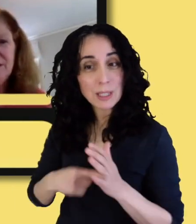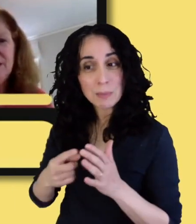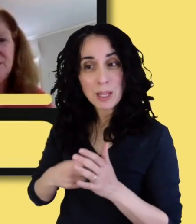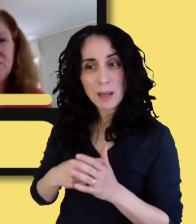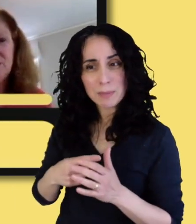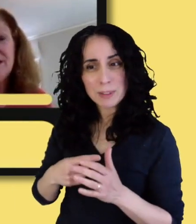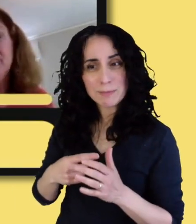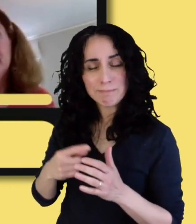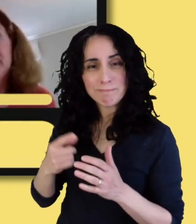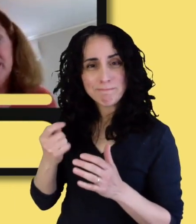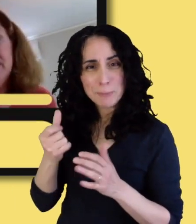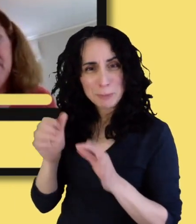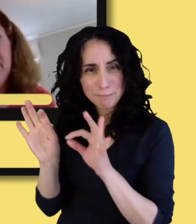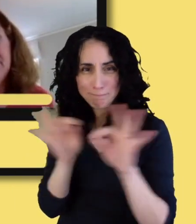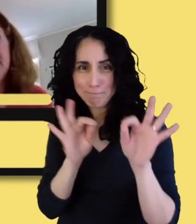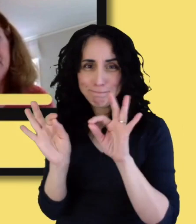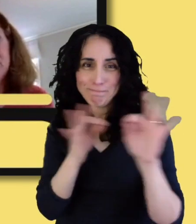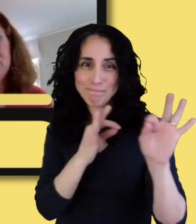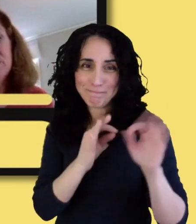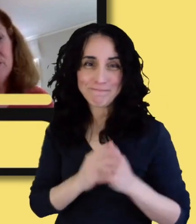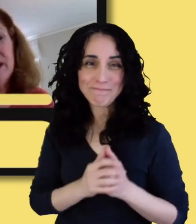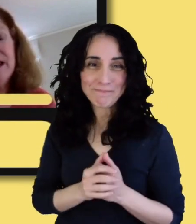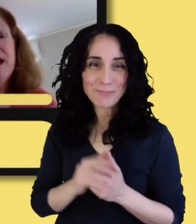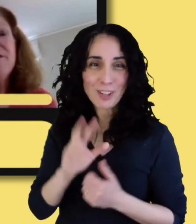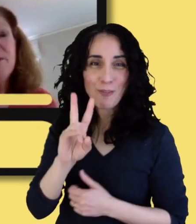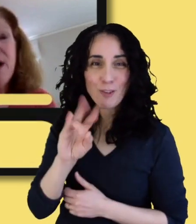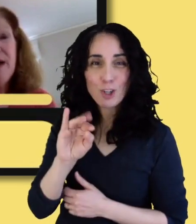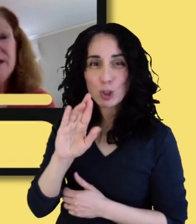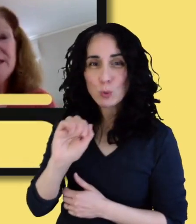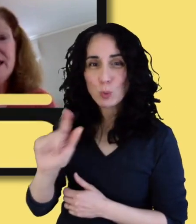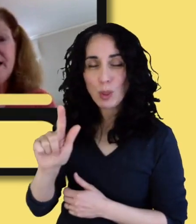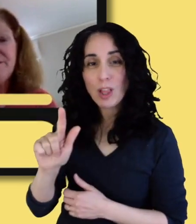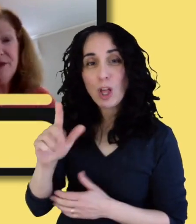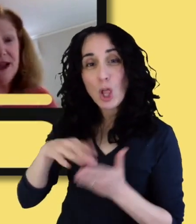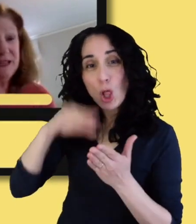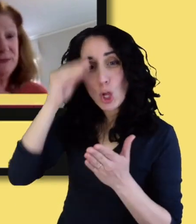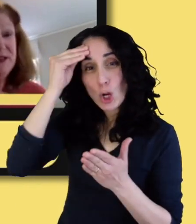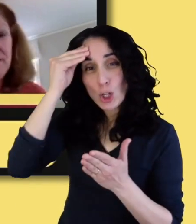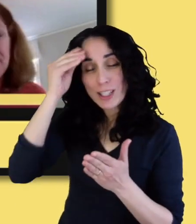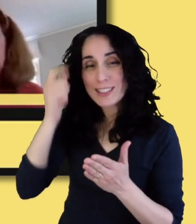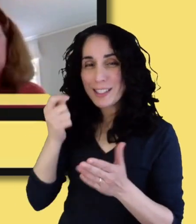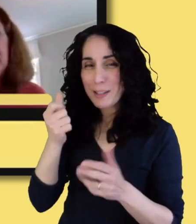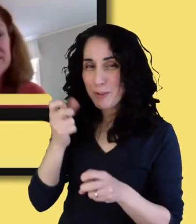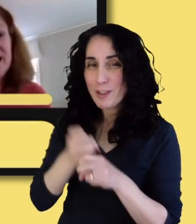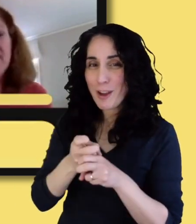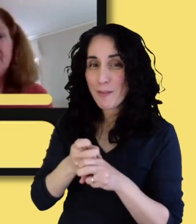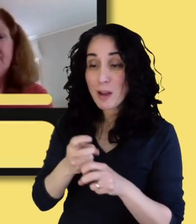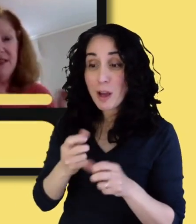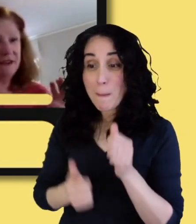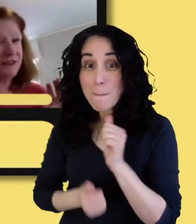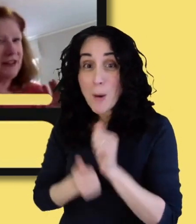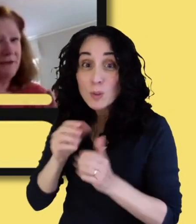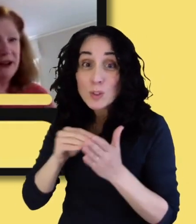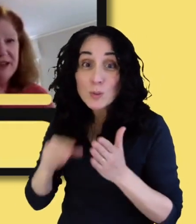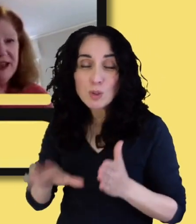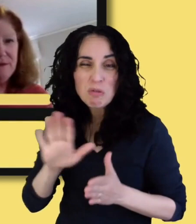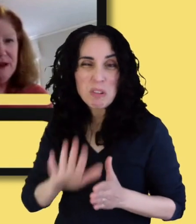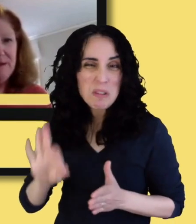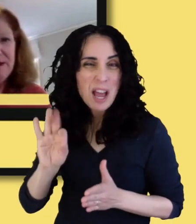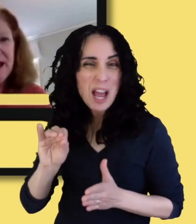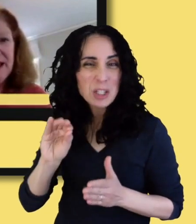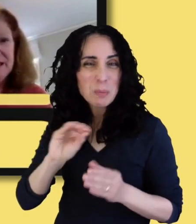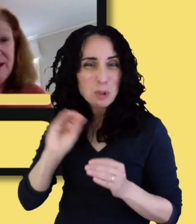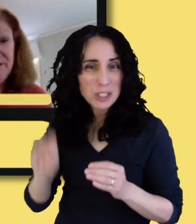challenging, the distractibility. I think the virtual learning I would say that for 90% of my students, they are sitting right